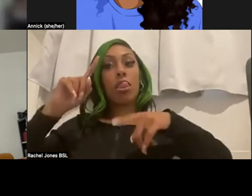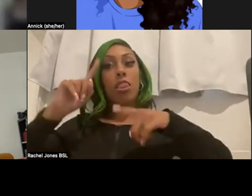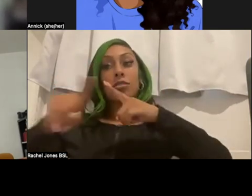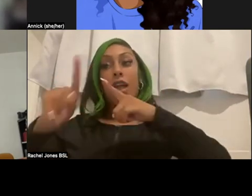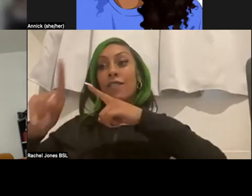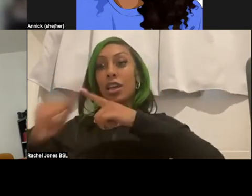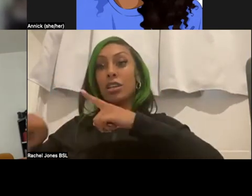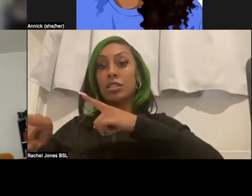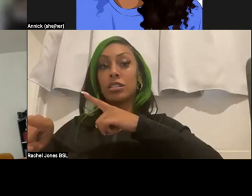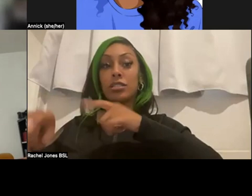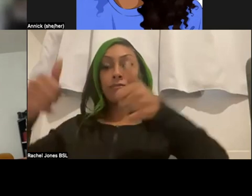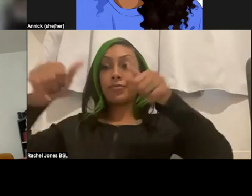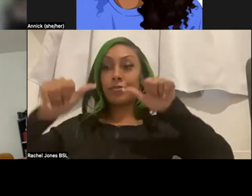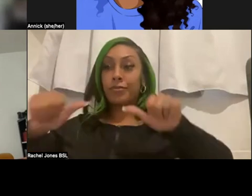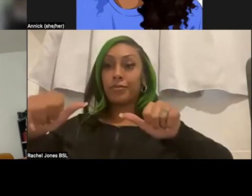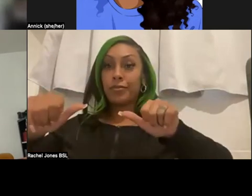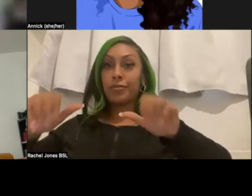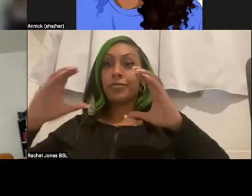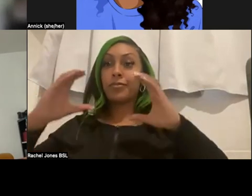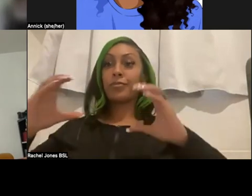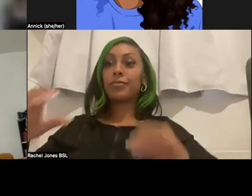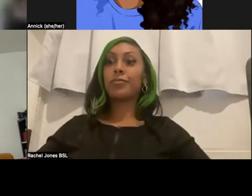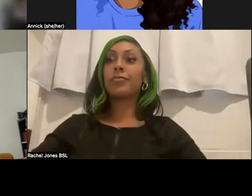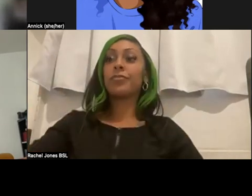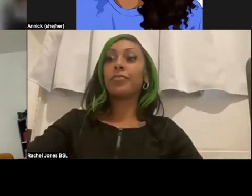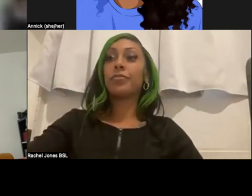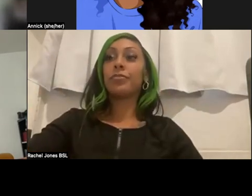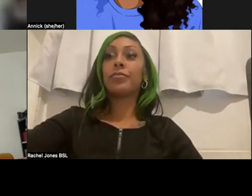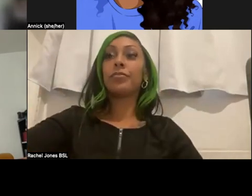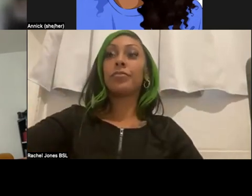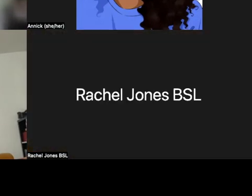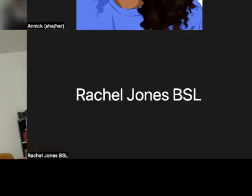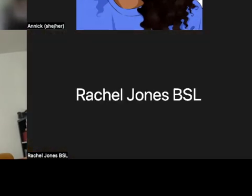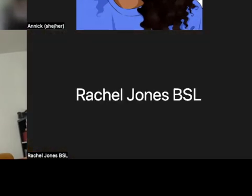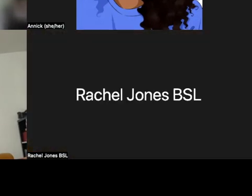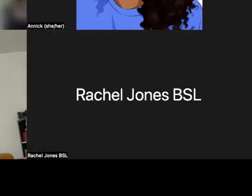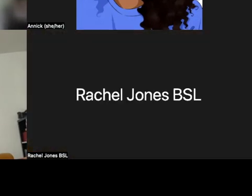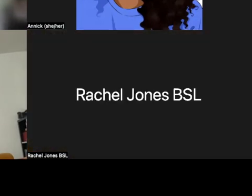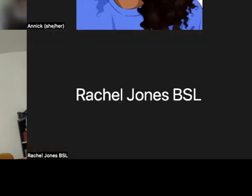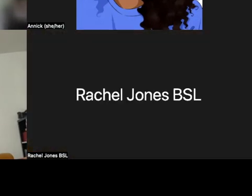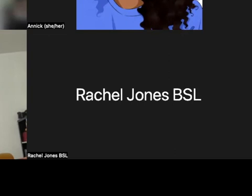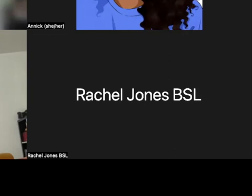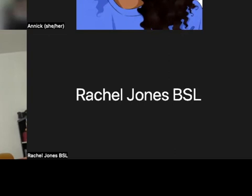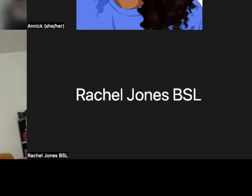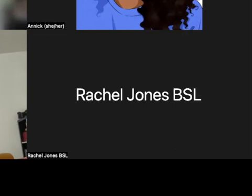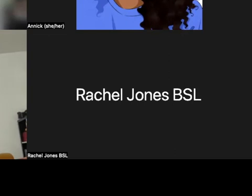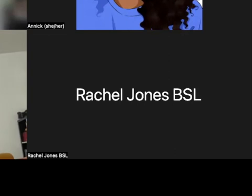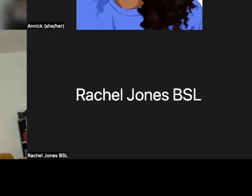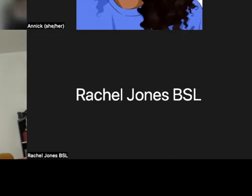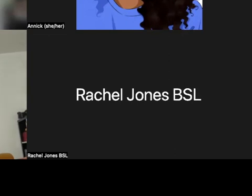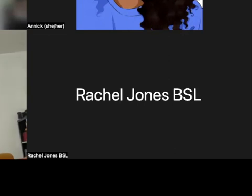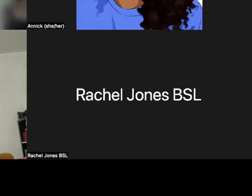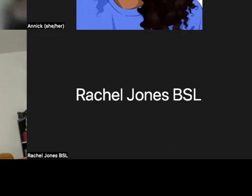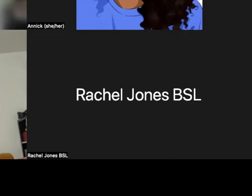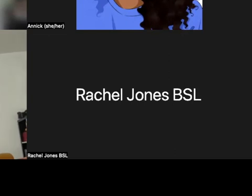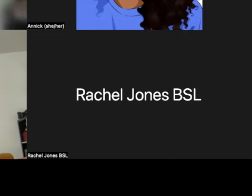Moving on to the substance of this provocation, it aims to offer a perspective on the ethics of data collection